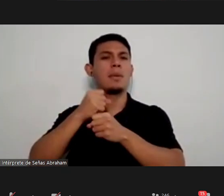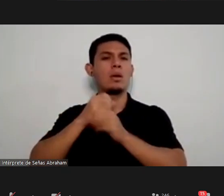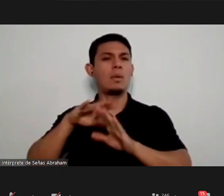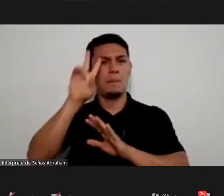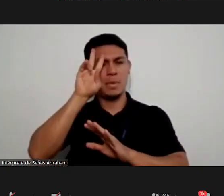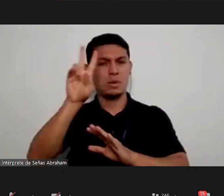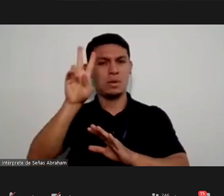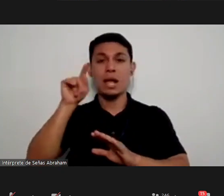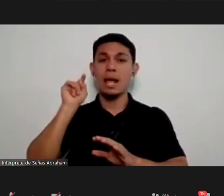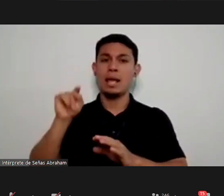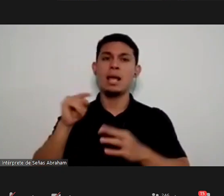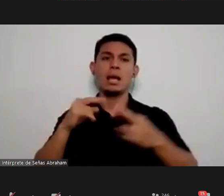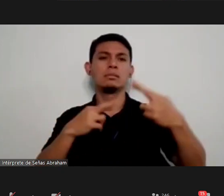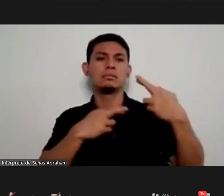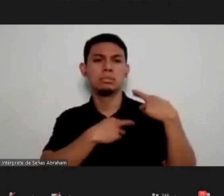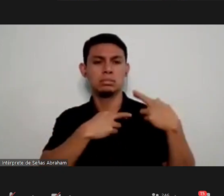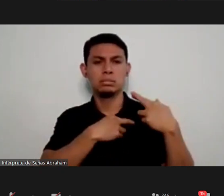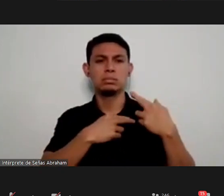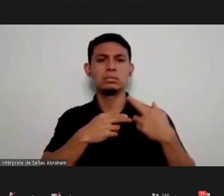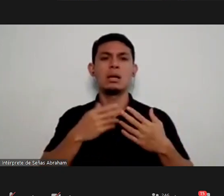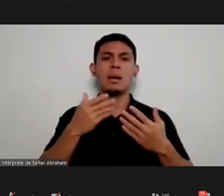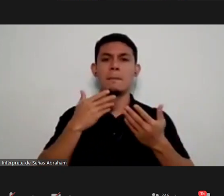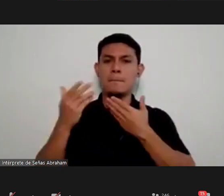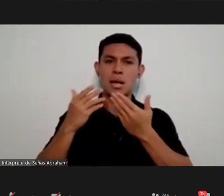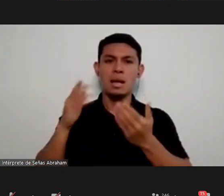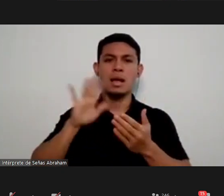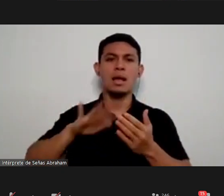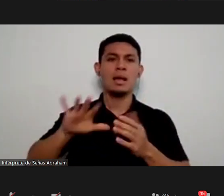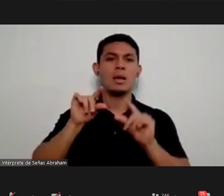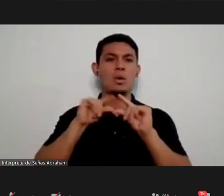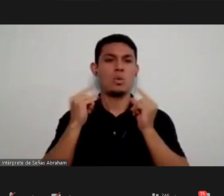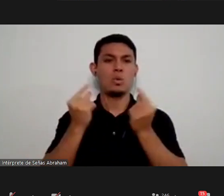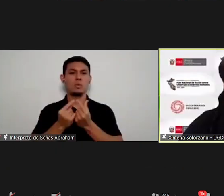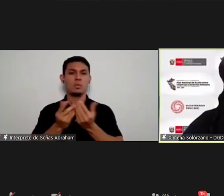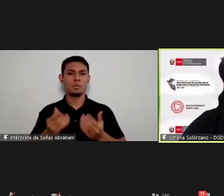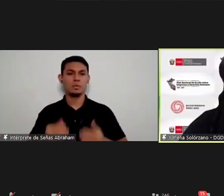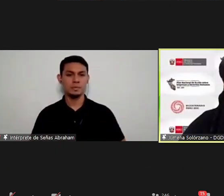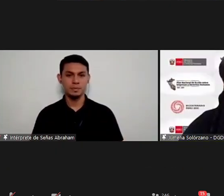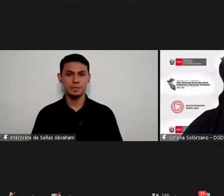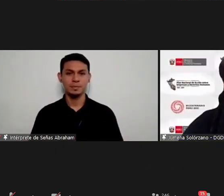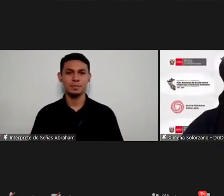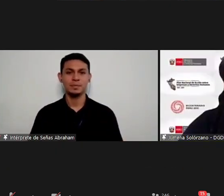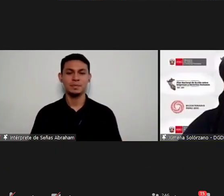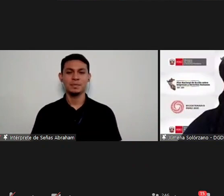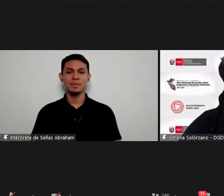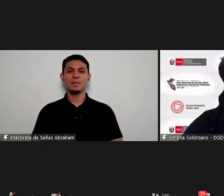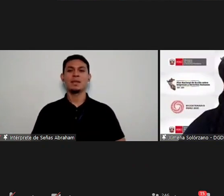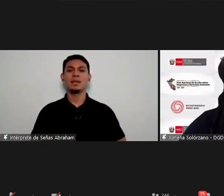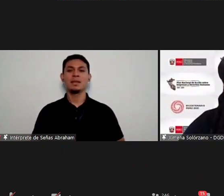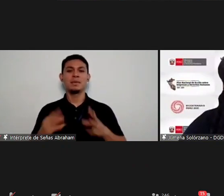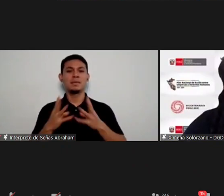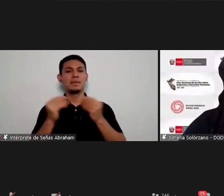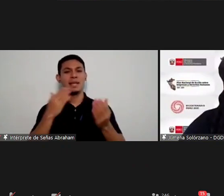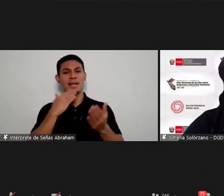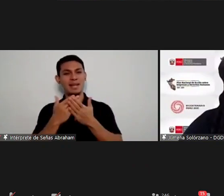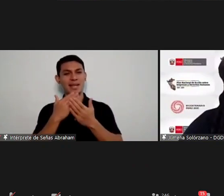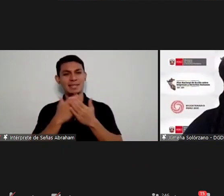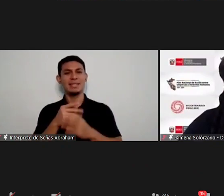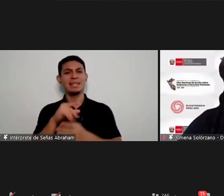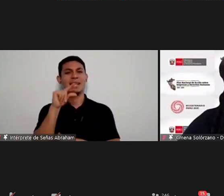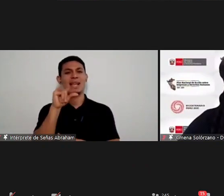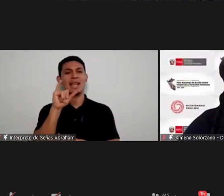work labor and she will be in charge of moderating this man thank you very much